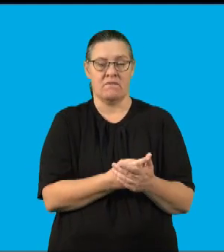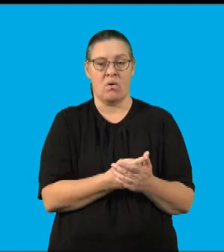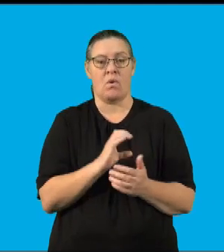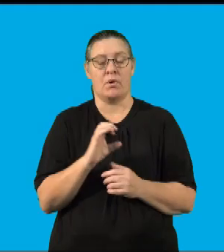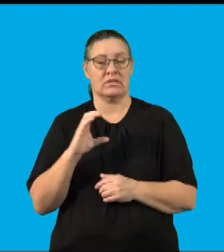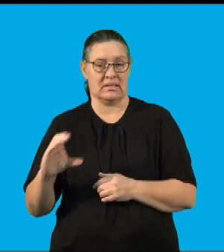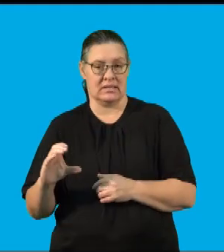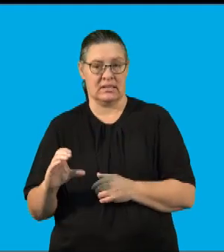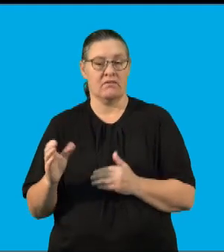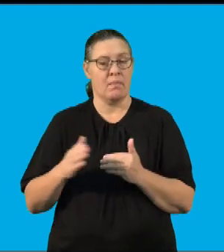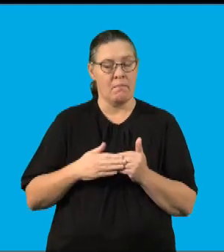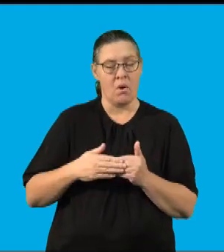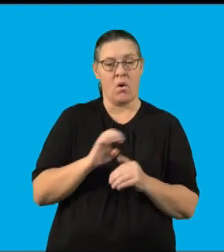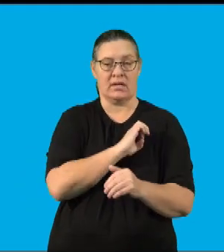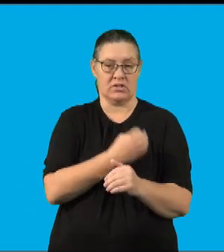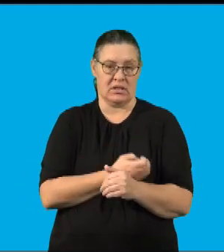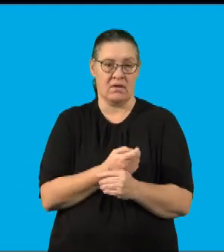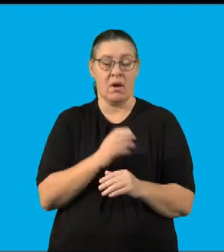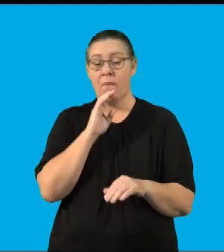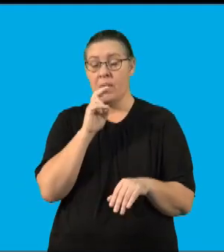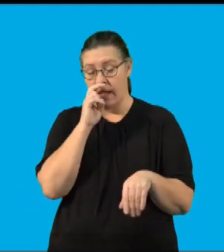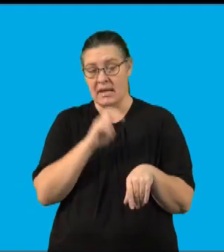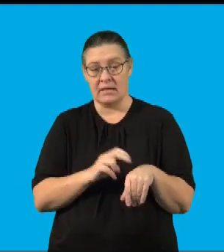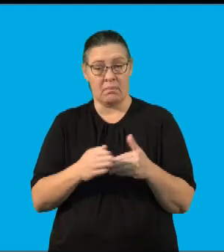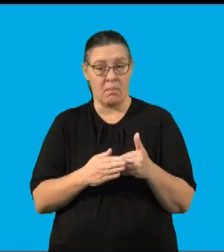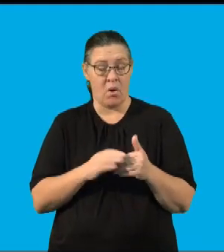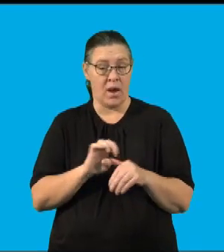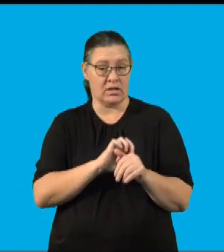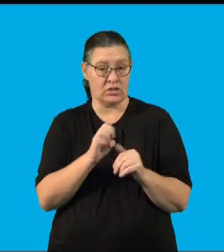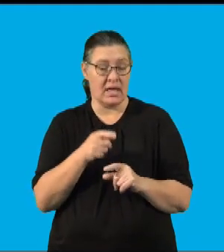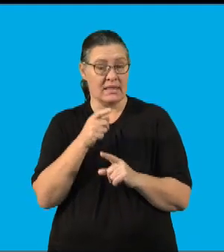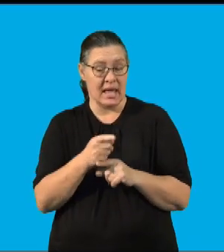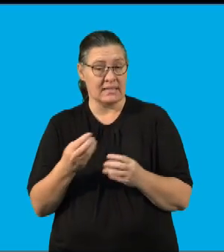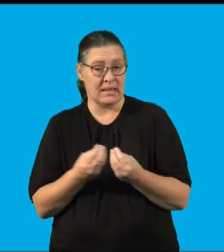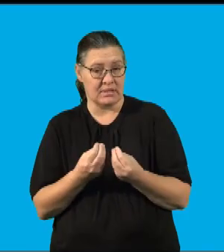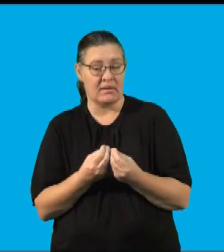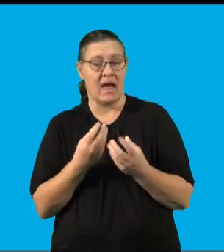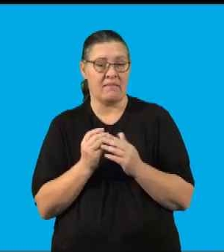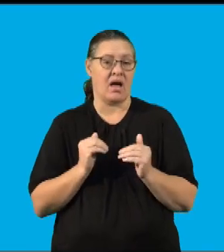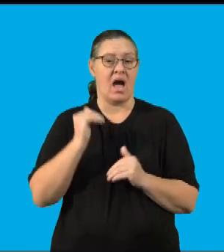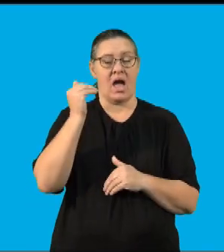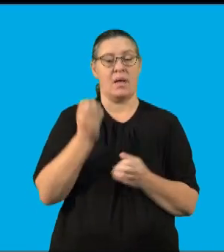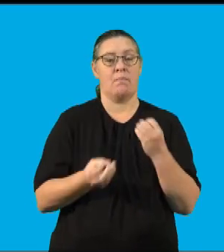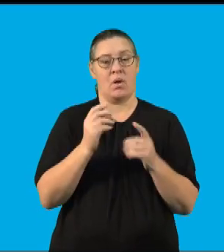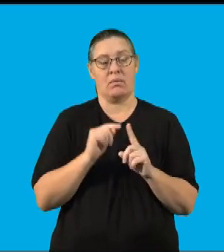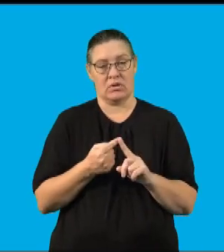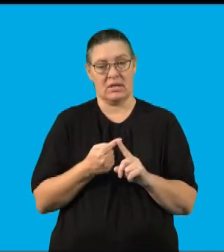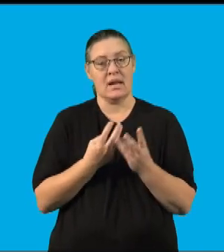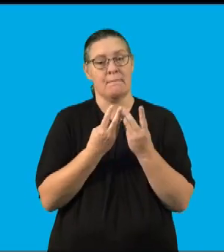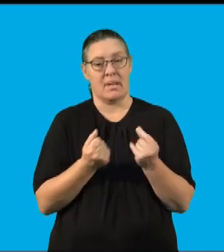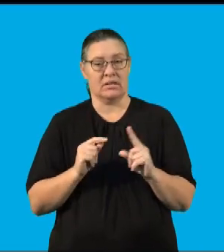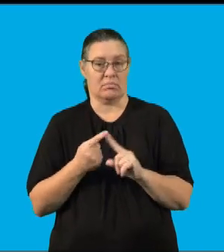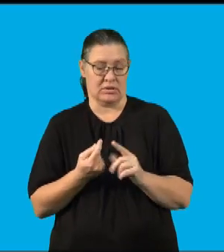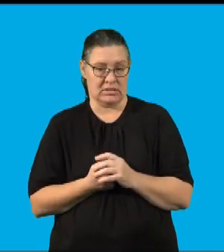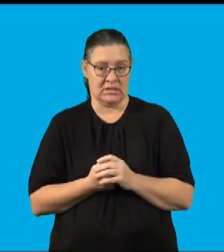However, on compound C, we need more energy. The moment we need more energy, it means that substance will have a higher boiling point and a